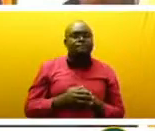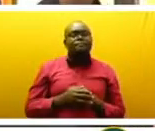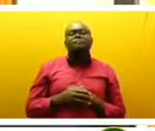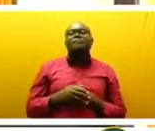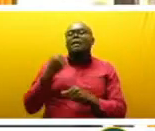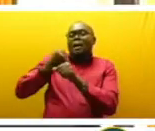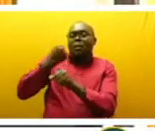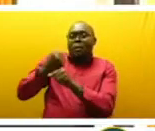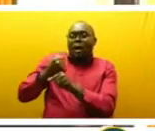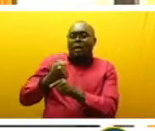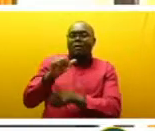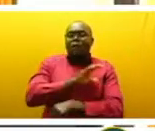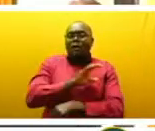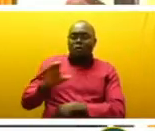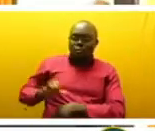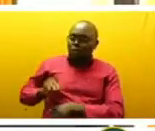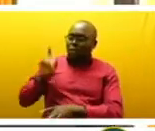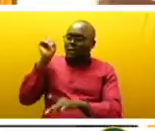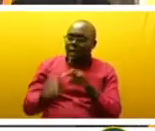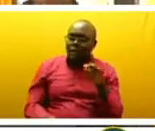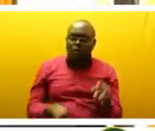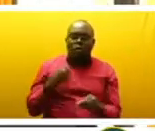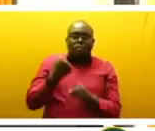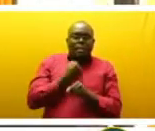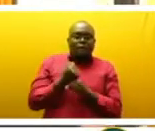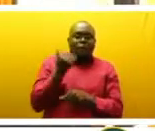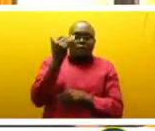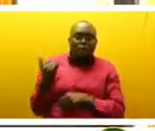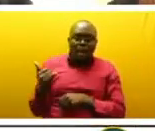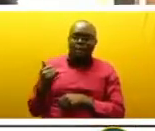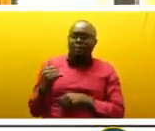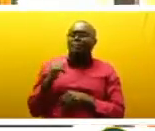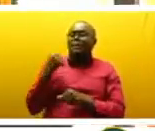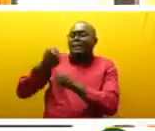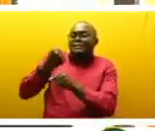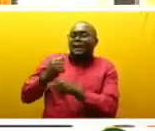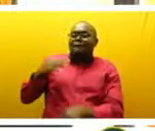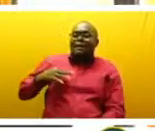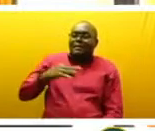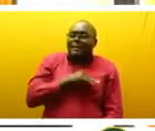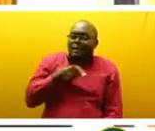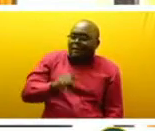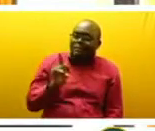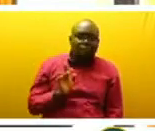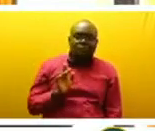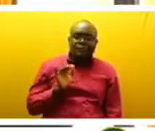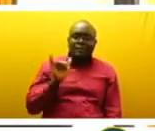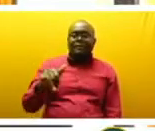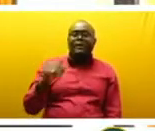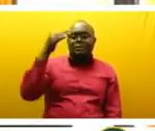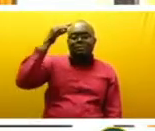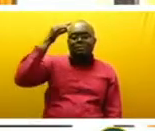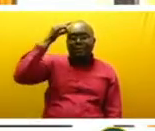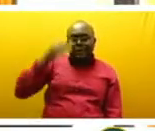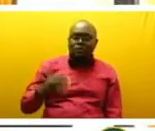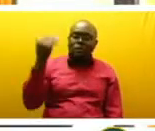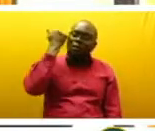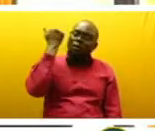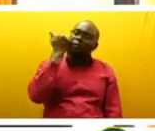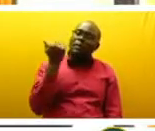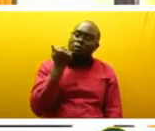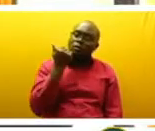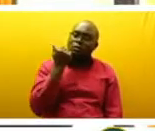functions of a commission cannot be performed by the secretariat. That was the Court of Appeal decision. It's part of the bundle